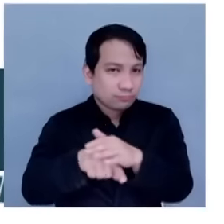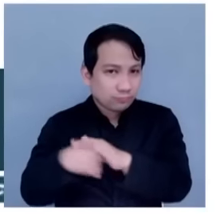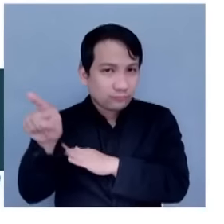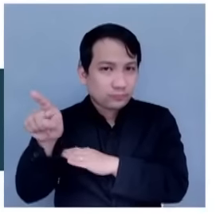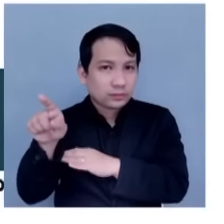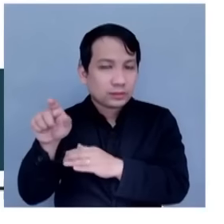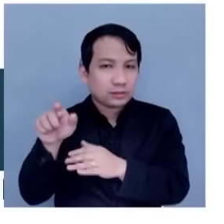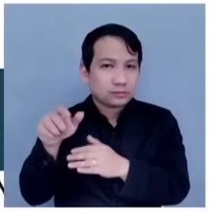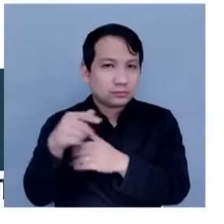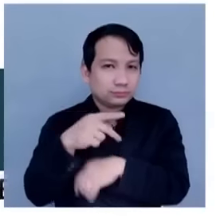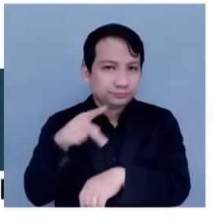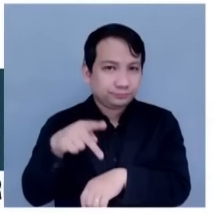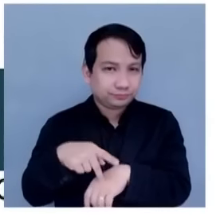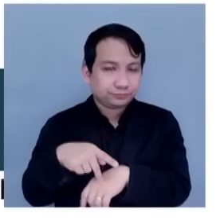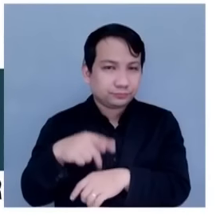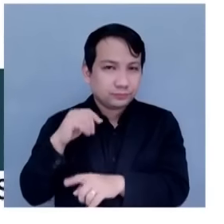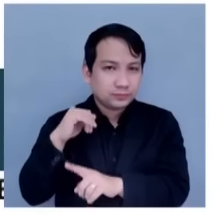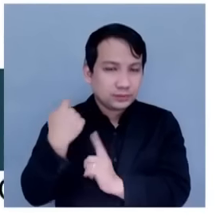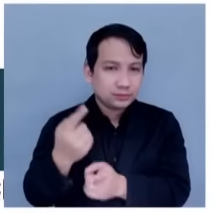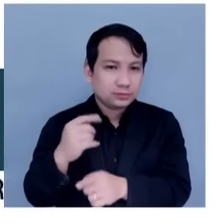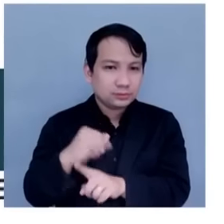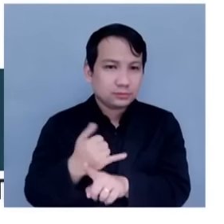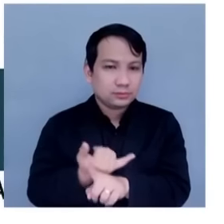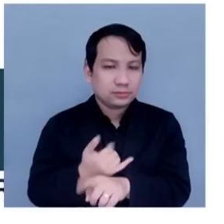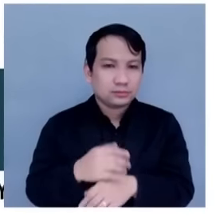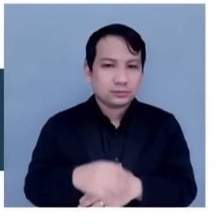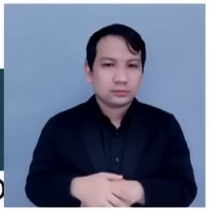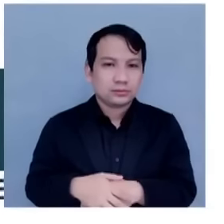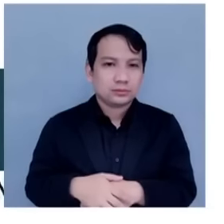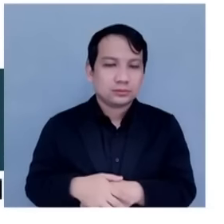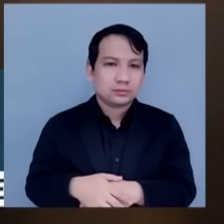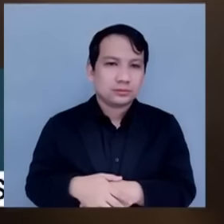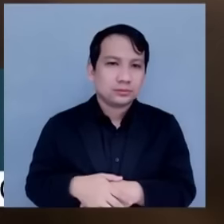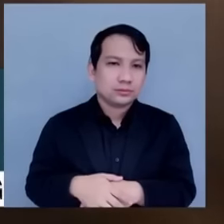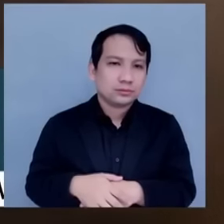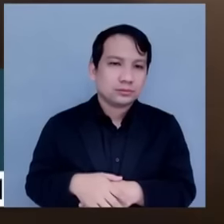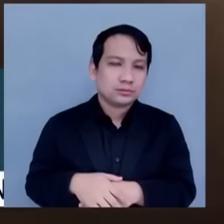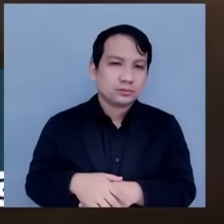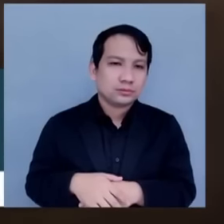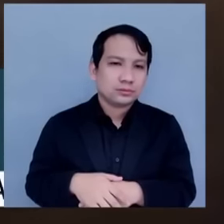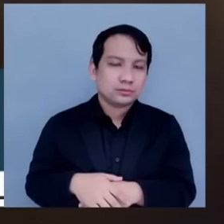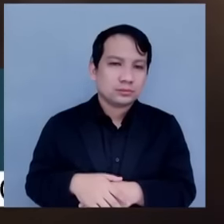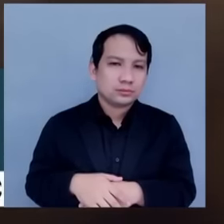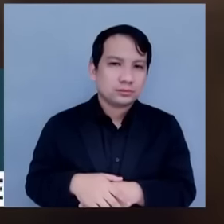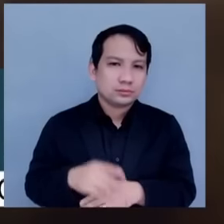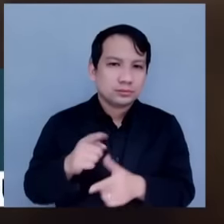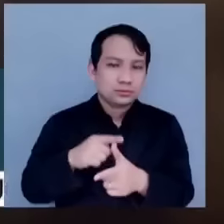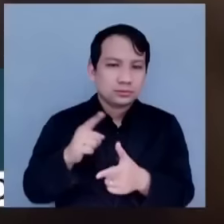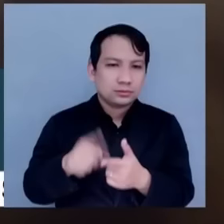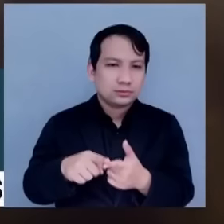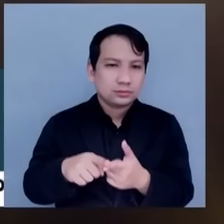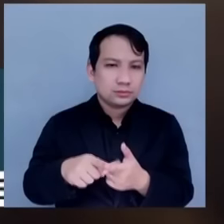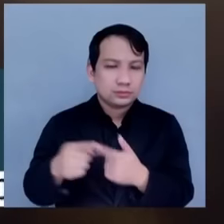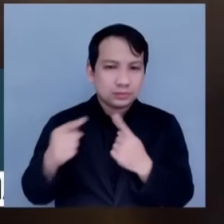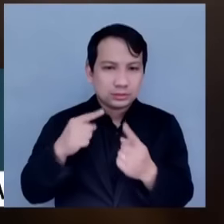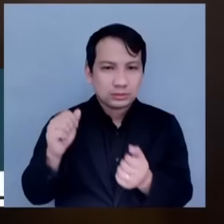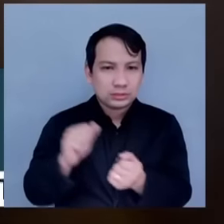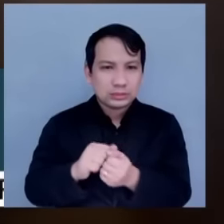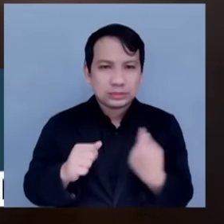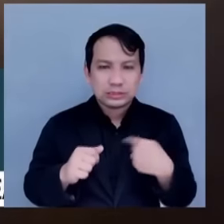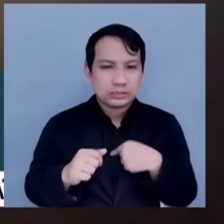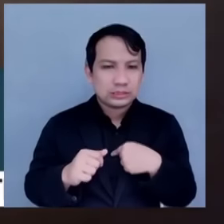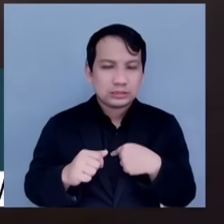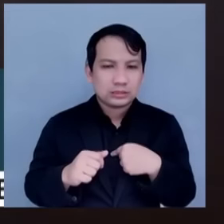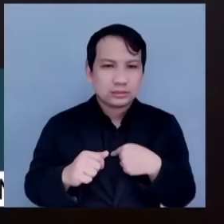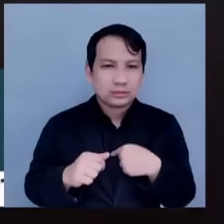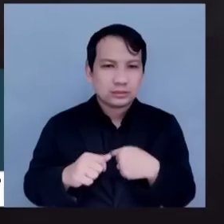of the country since July. Yeah. You know, right then when we were talking, she was, I